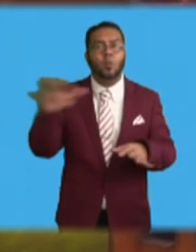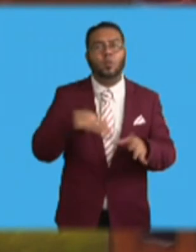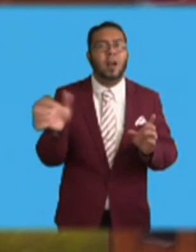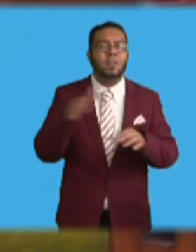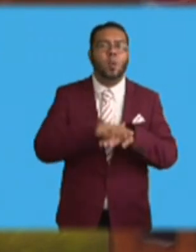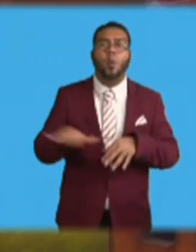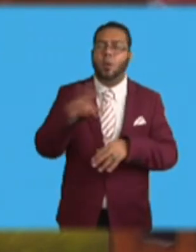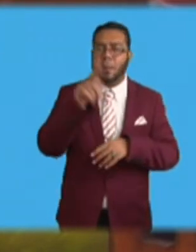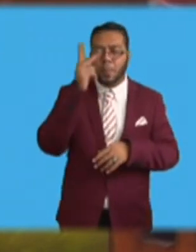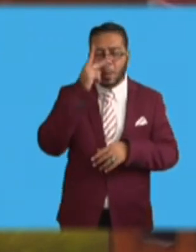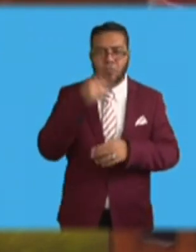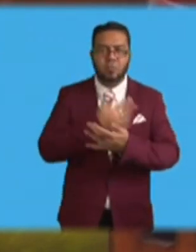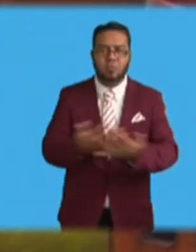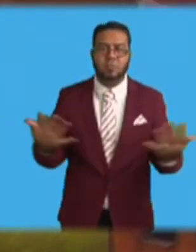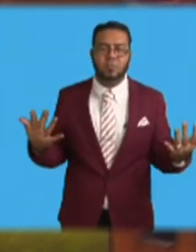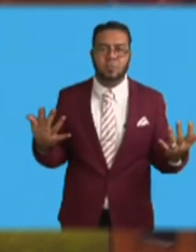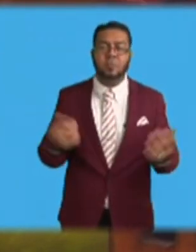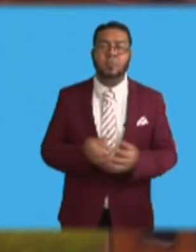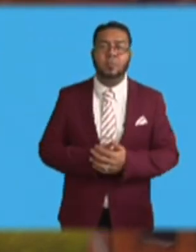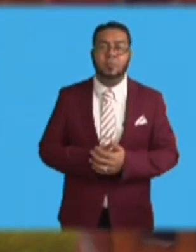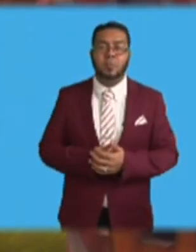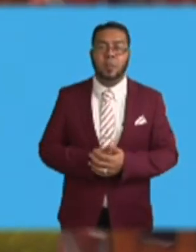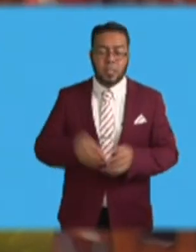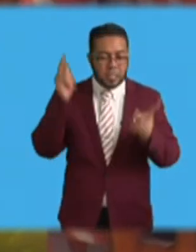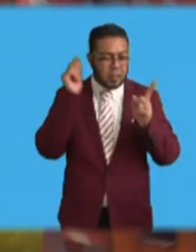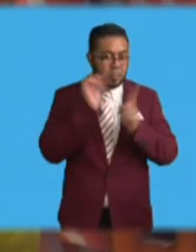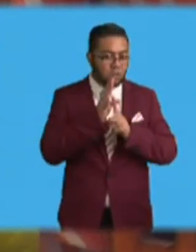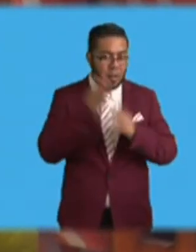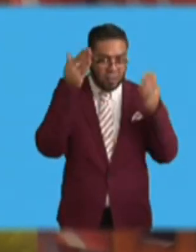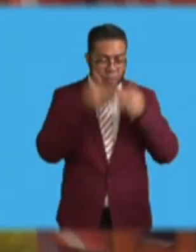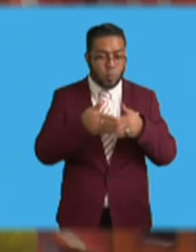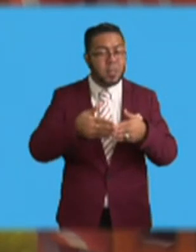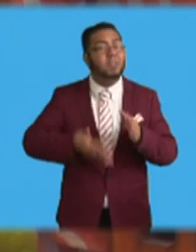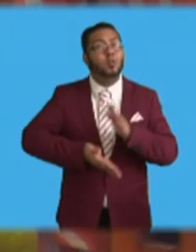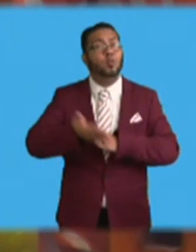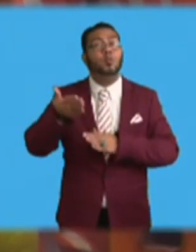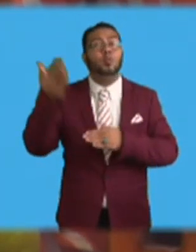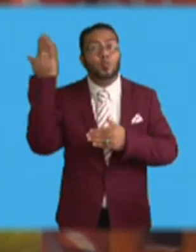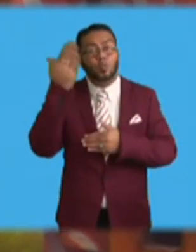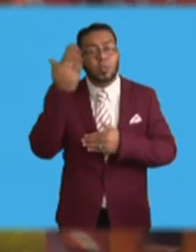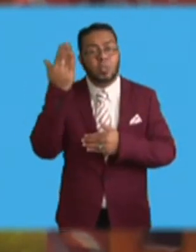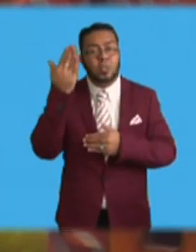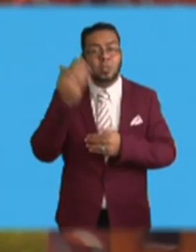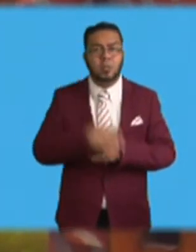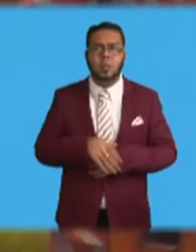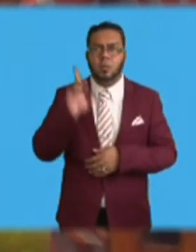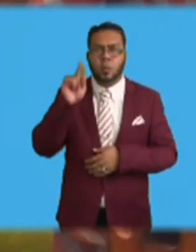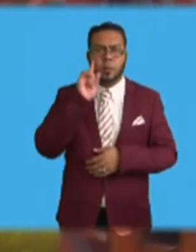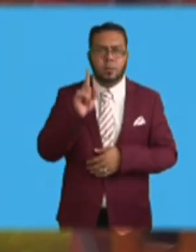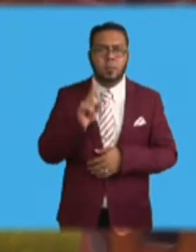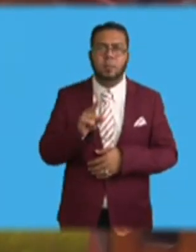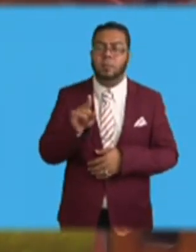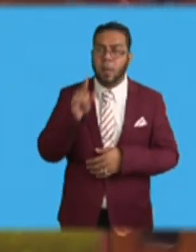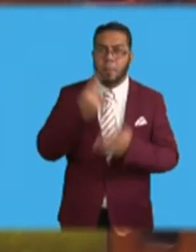targeted population as mentioned. Particular attention, Madam Speaker, will be given to schools. since there has been cases observed in